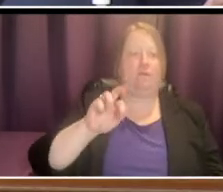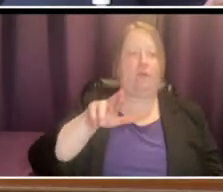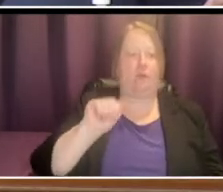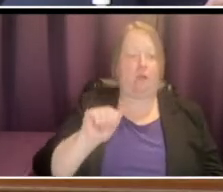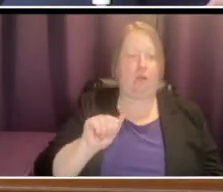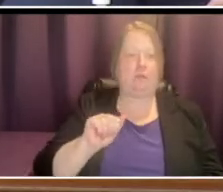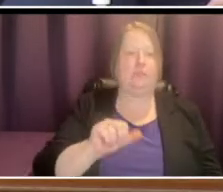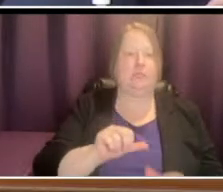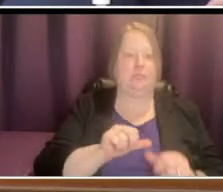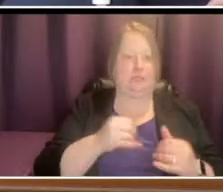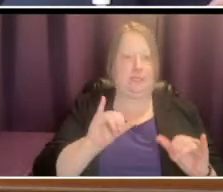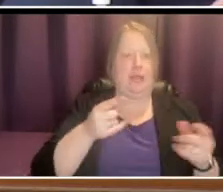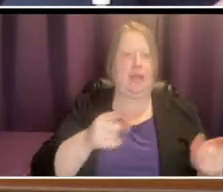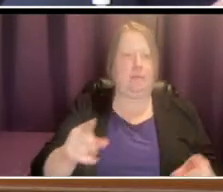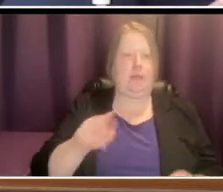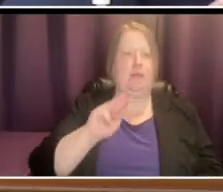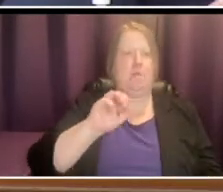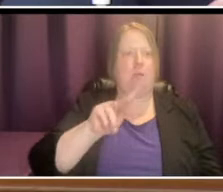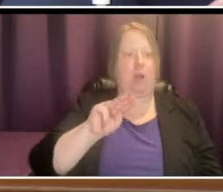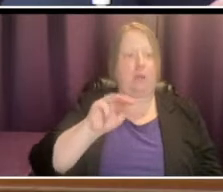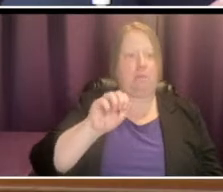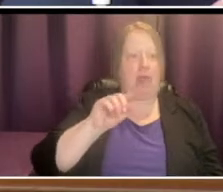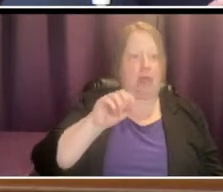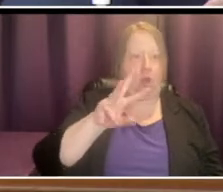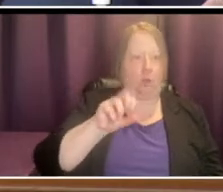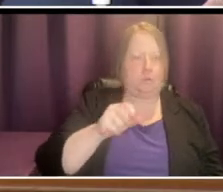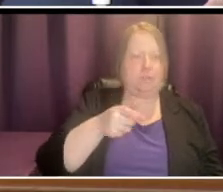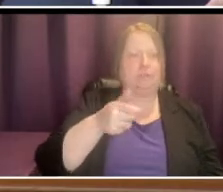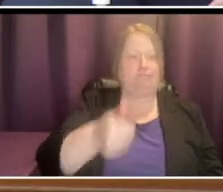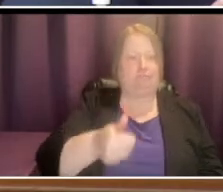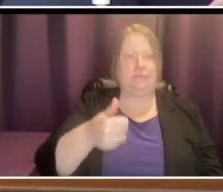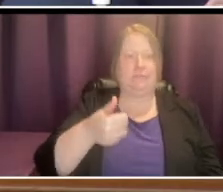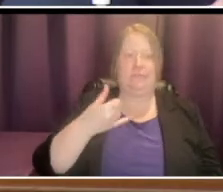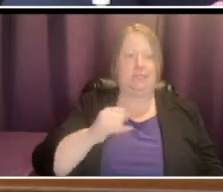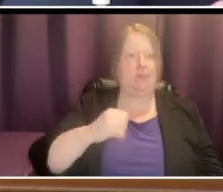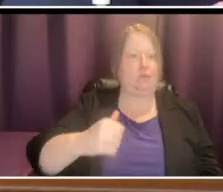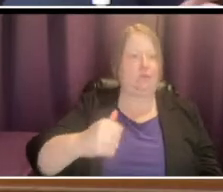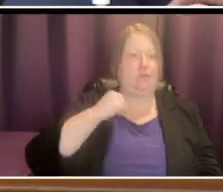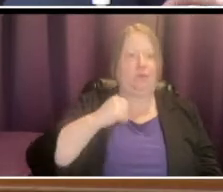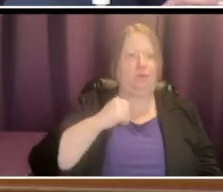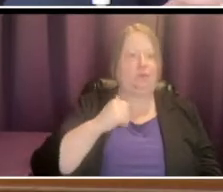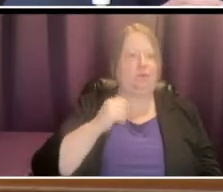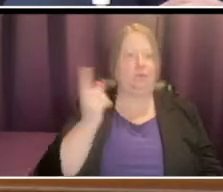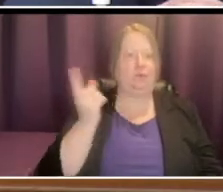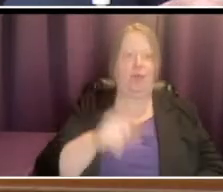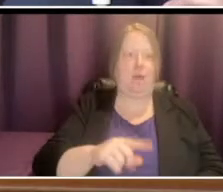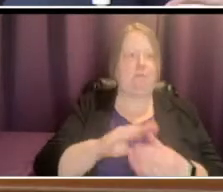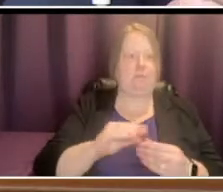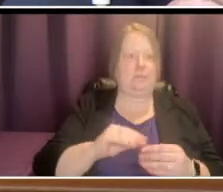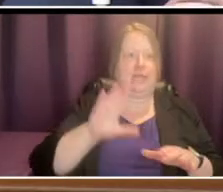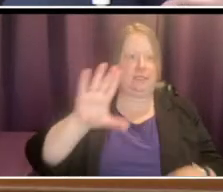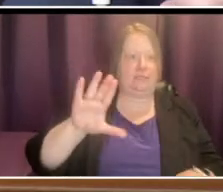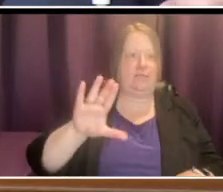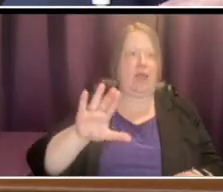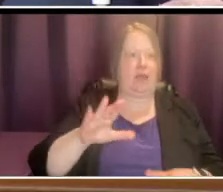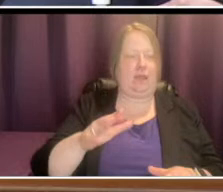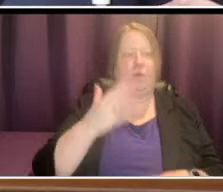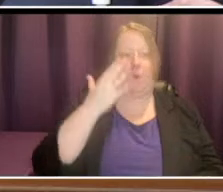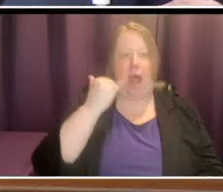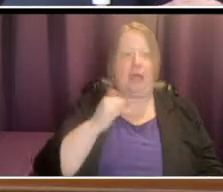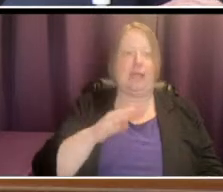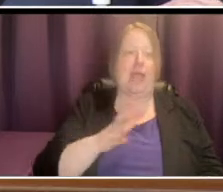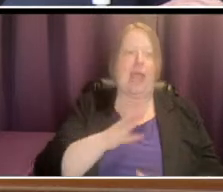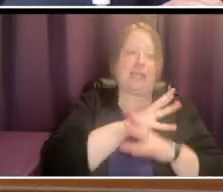based upon executive privilege. The committee's litigation with him continues. Mr. Chairman, at some point, the